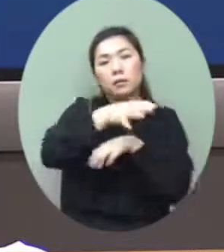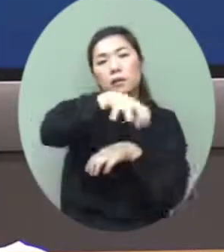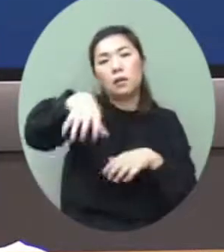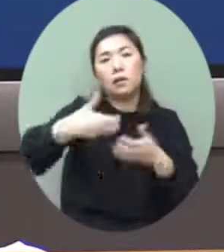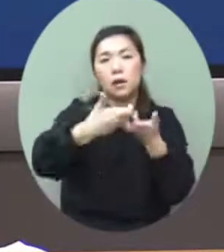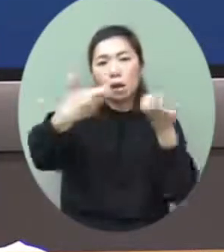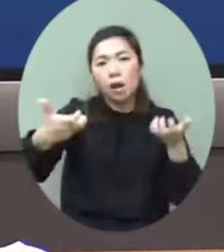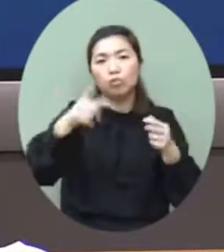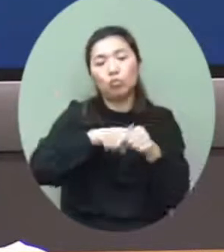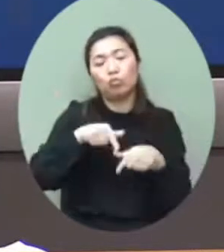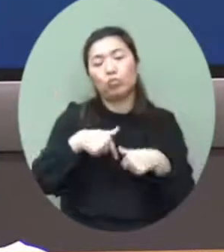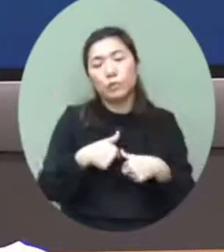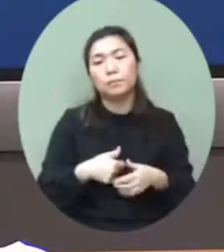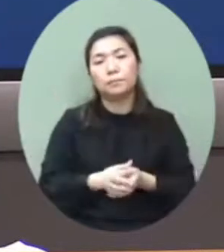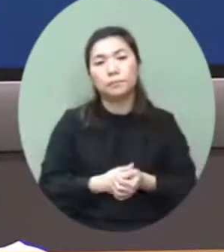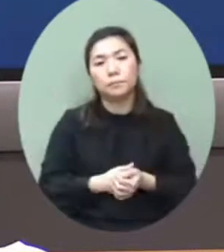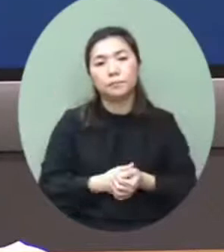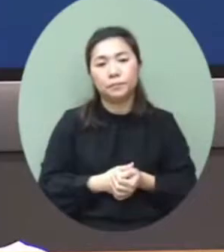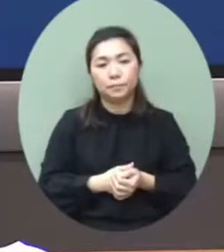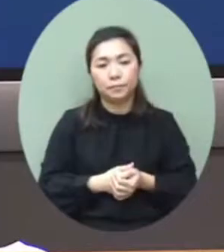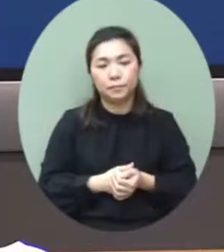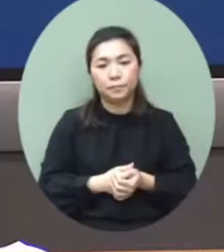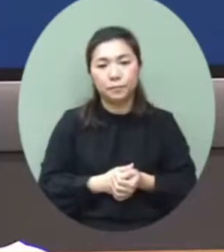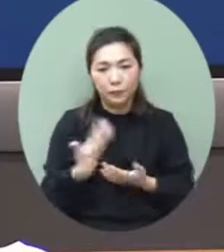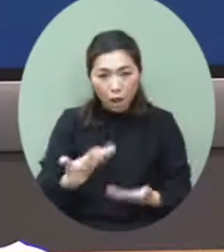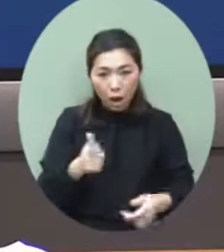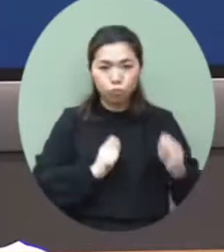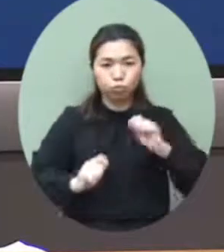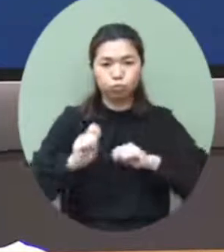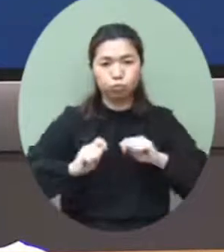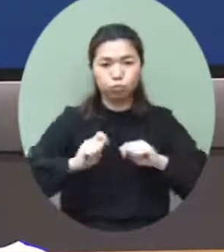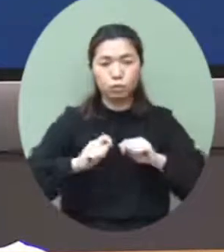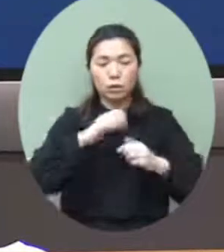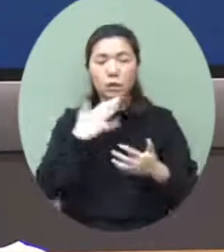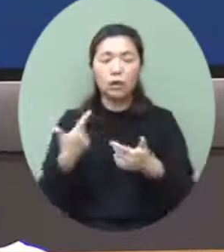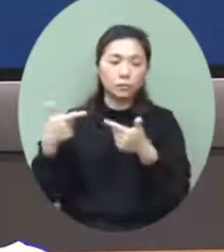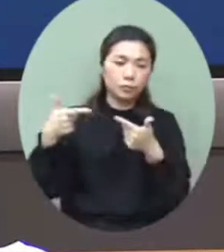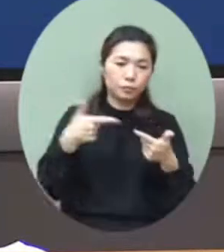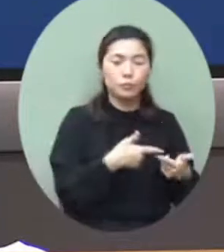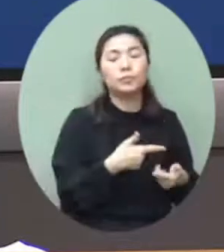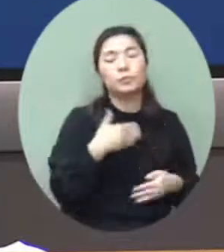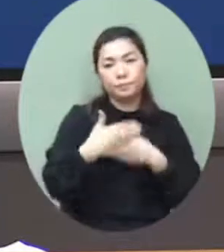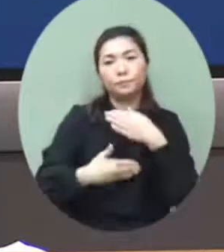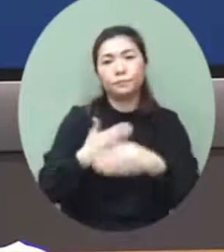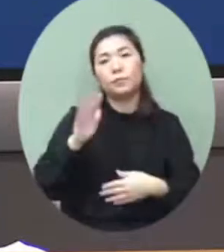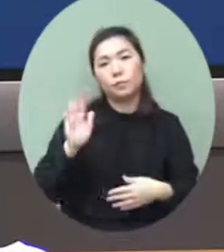an SMS. Those who tested positive would be sent to community